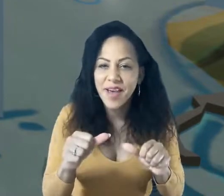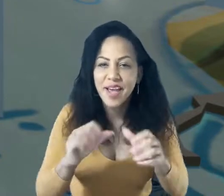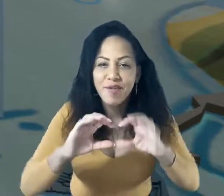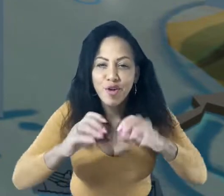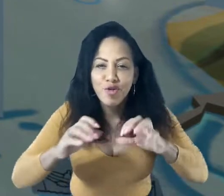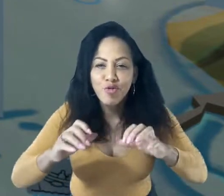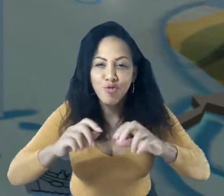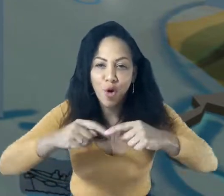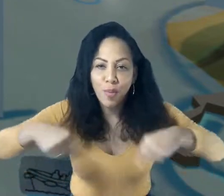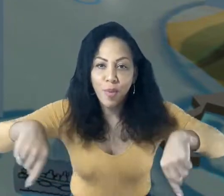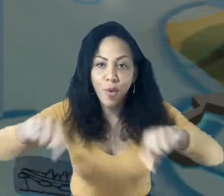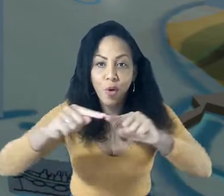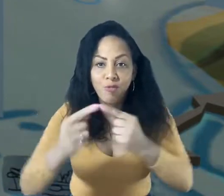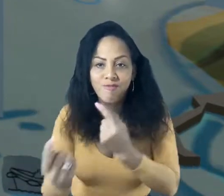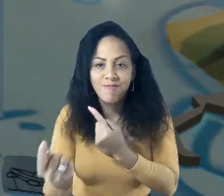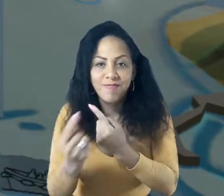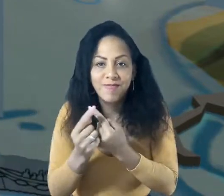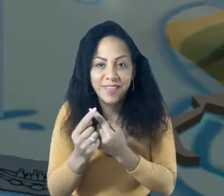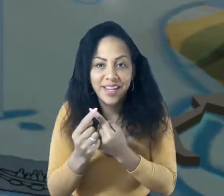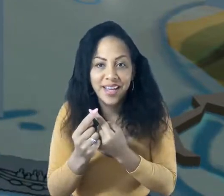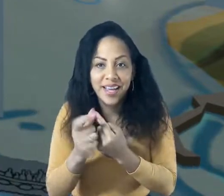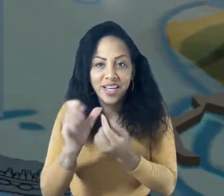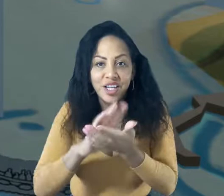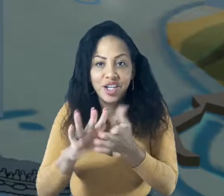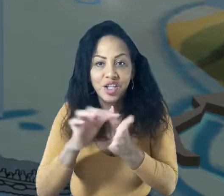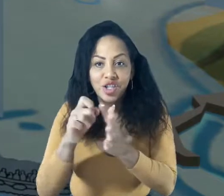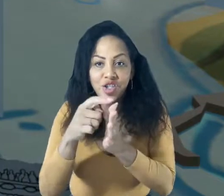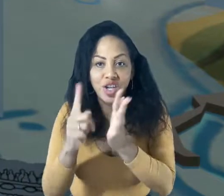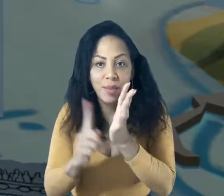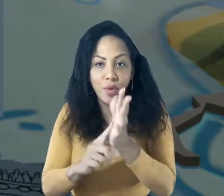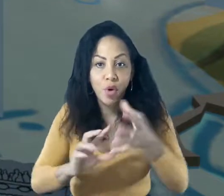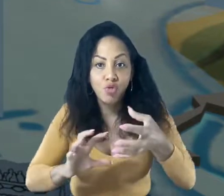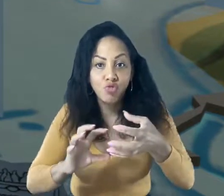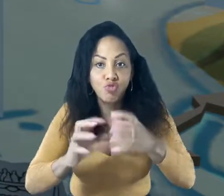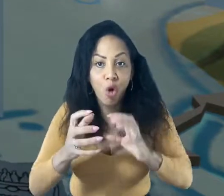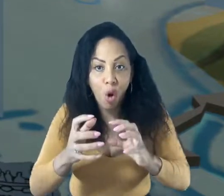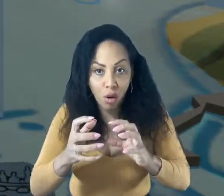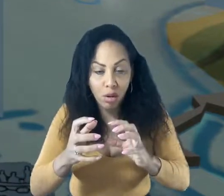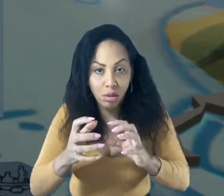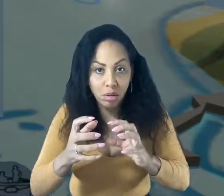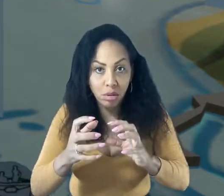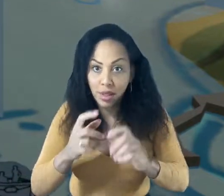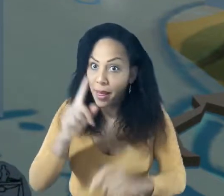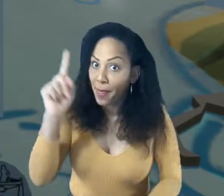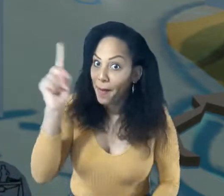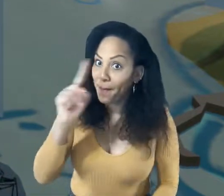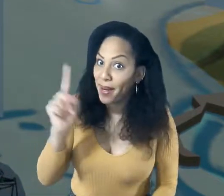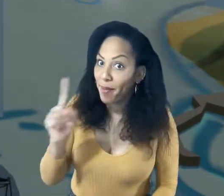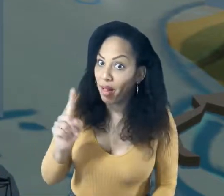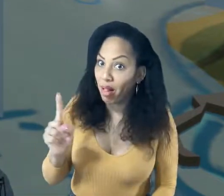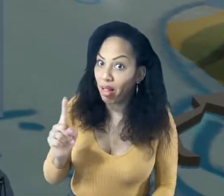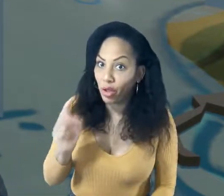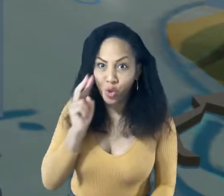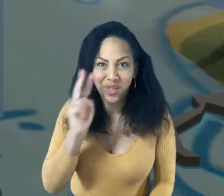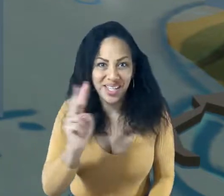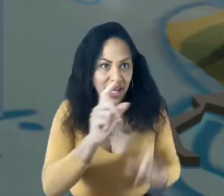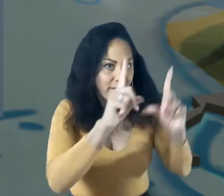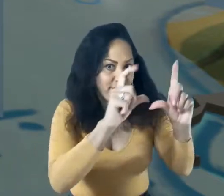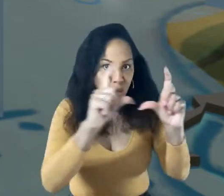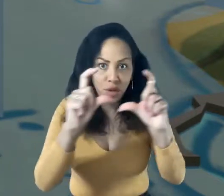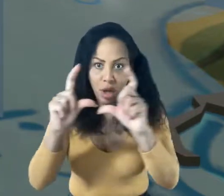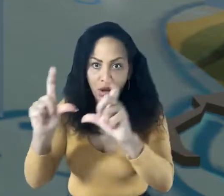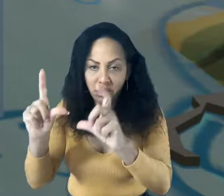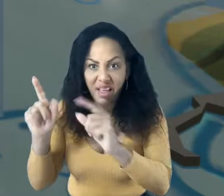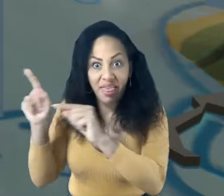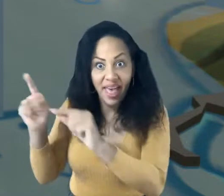by Chapel Rock. All of the other people you see around you live in Mount Spey. They